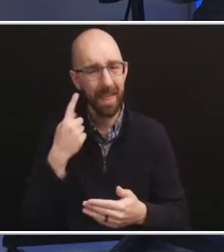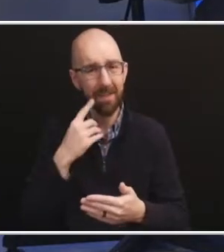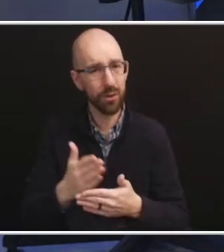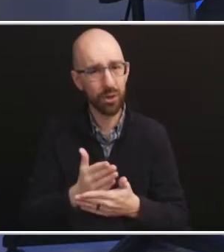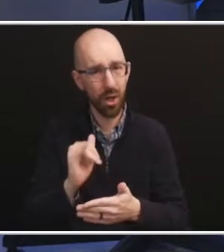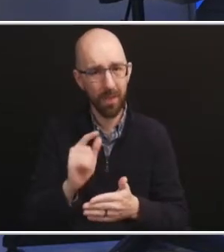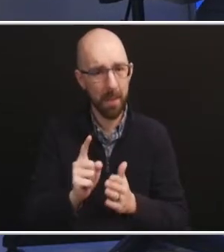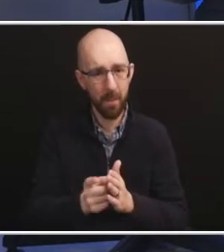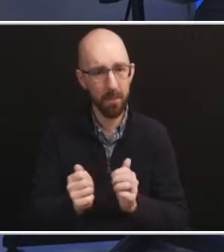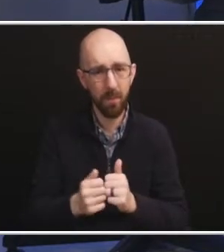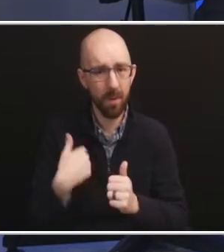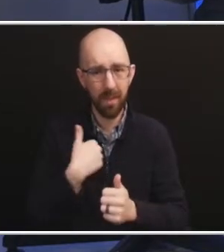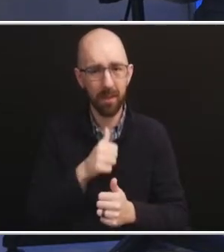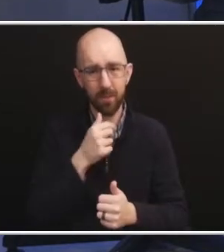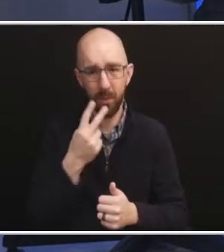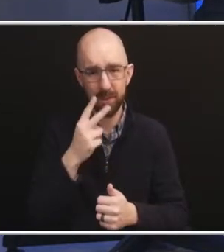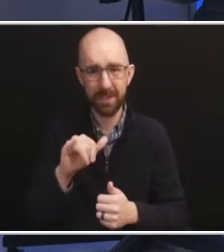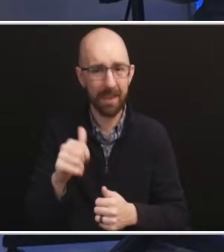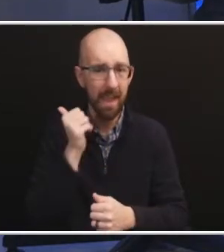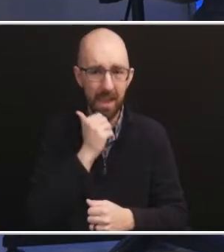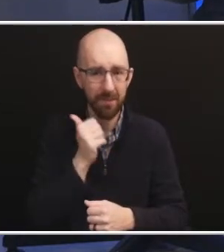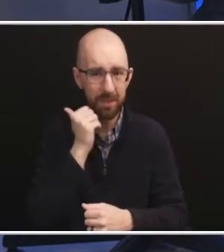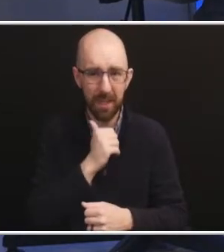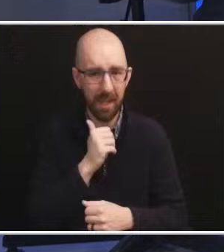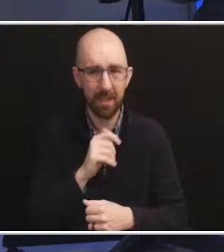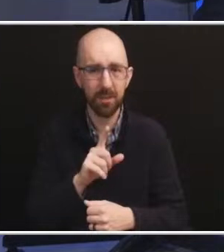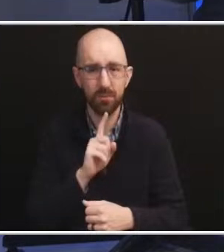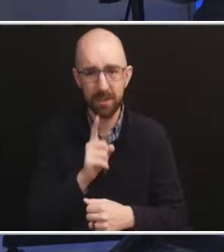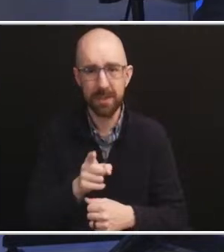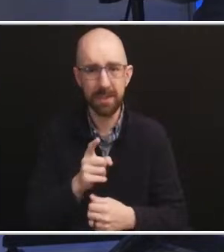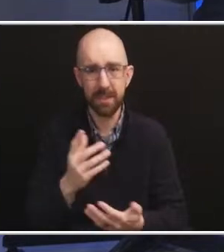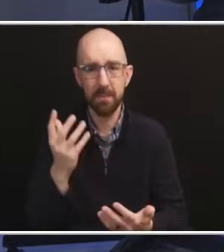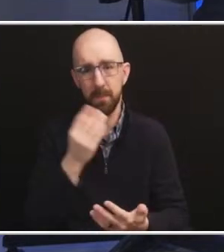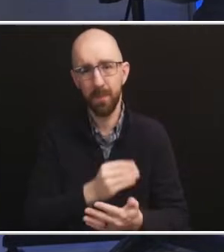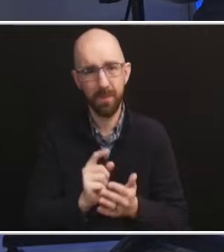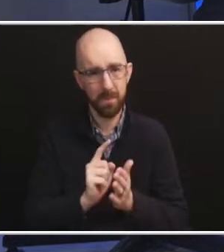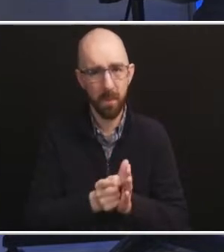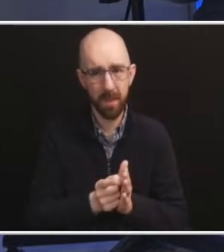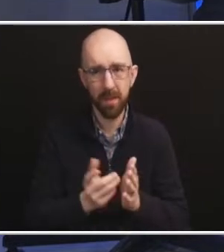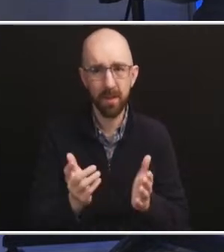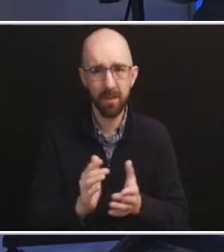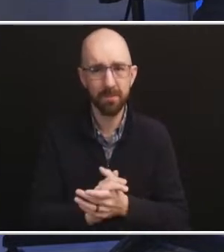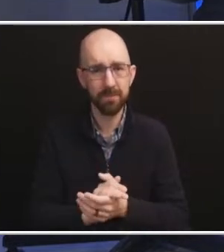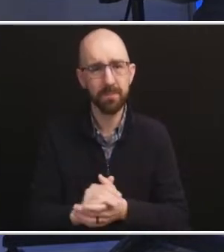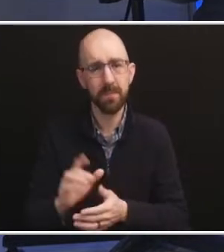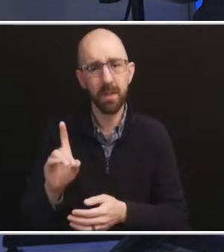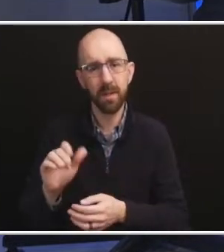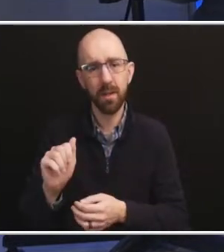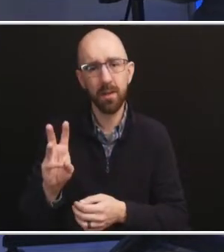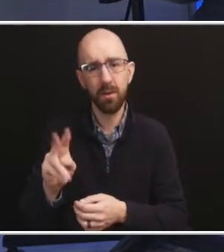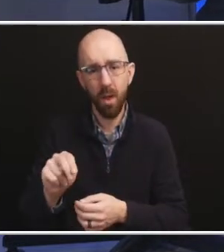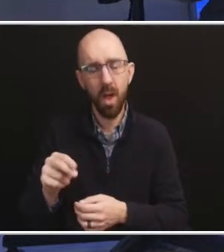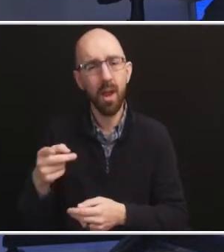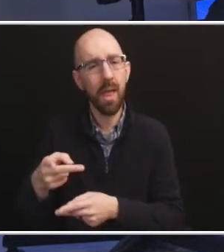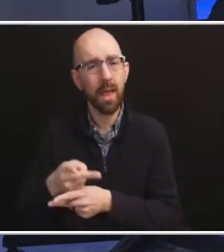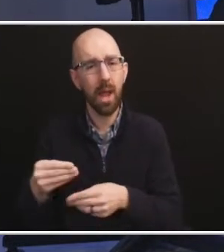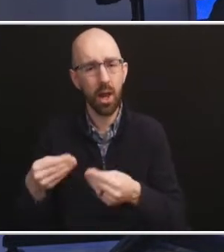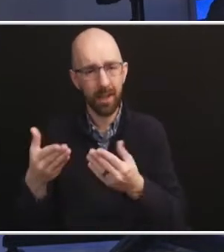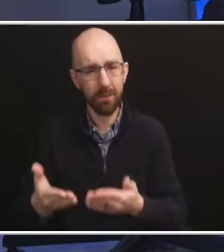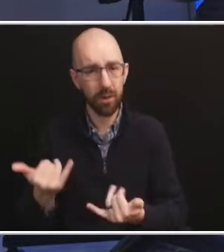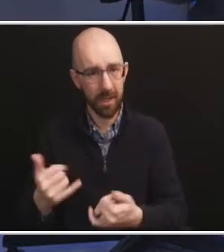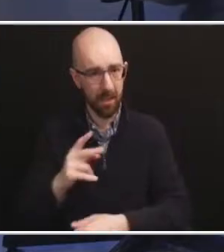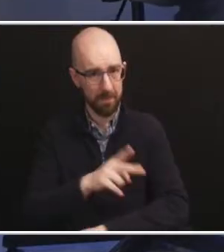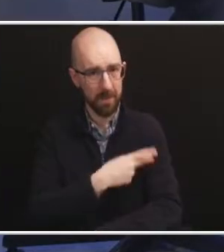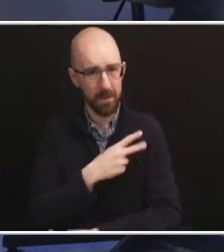you don't get to see every day, and No. that's a real a beautiful moment. Dawn, as a caregiver and now a patient yourself, how is the